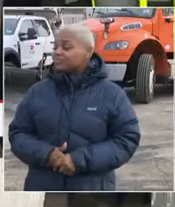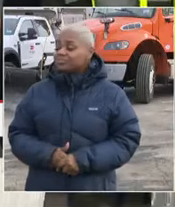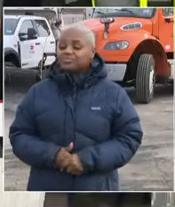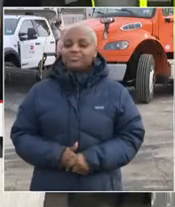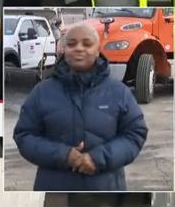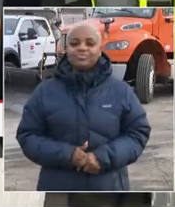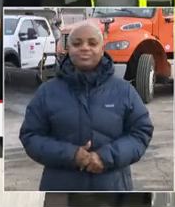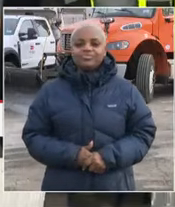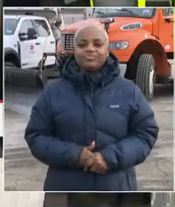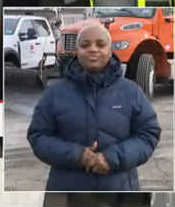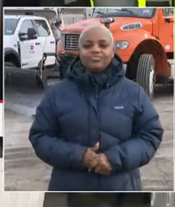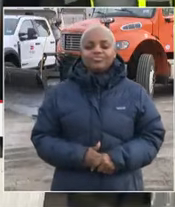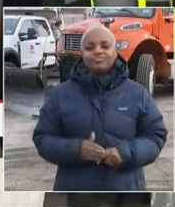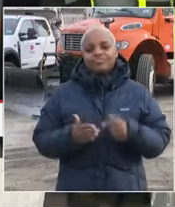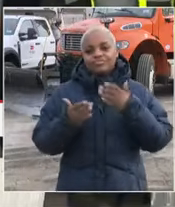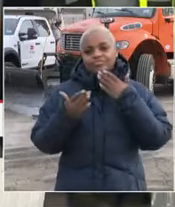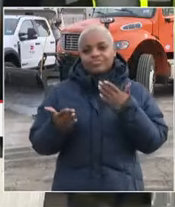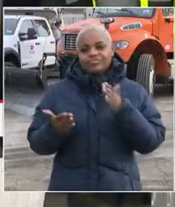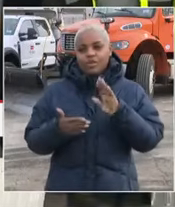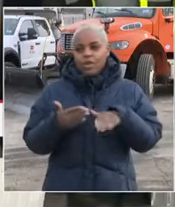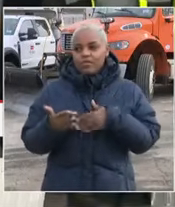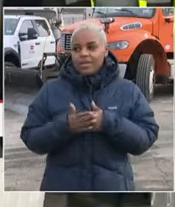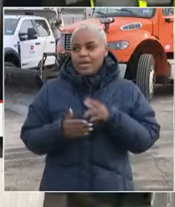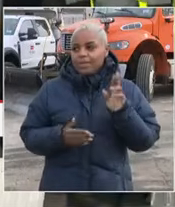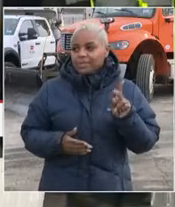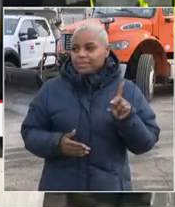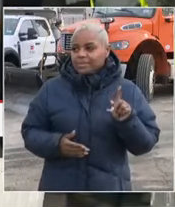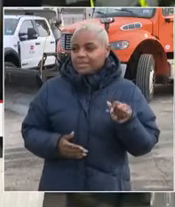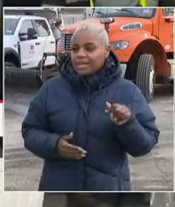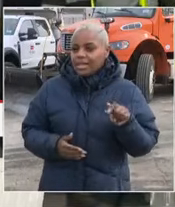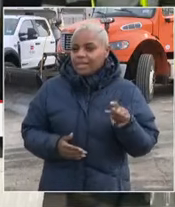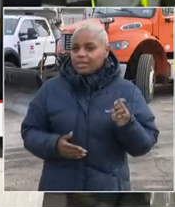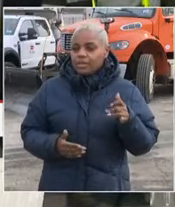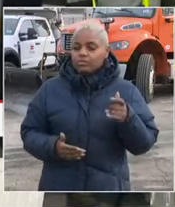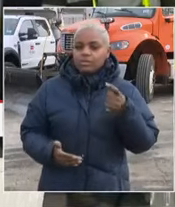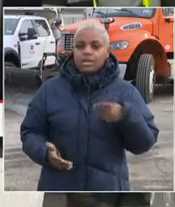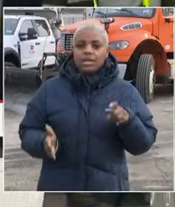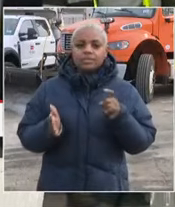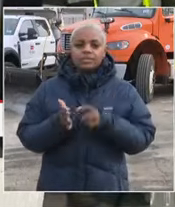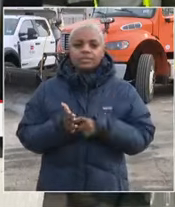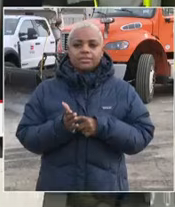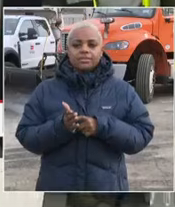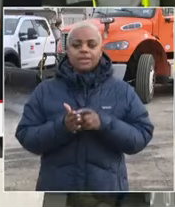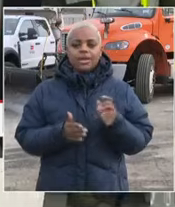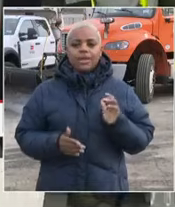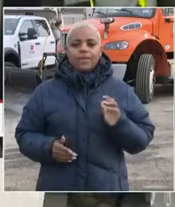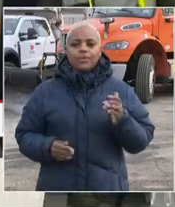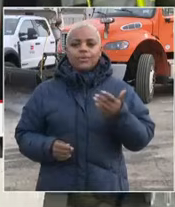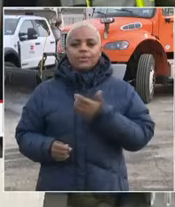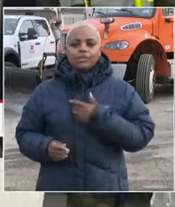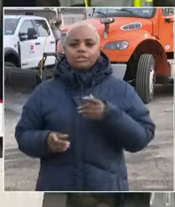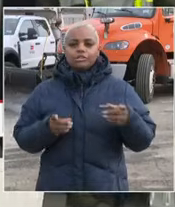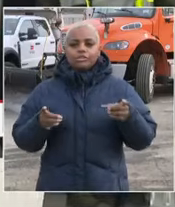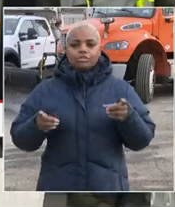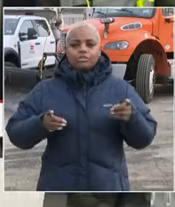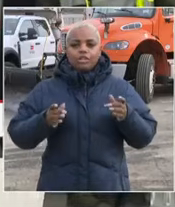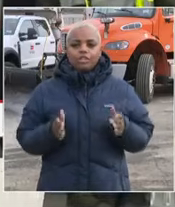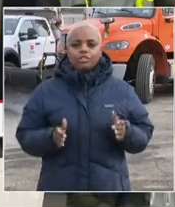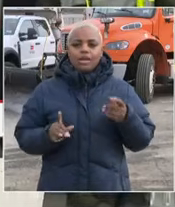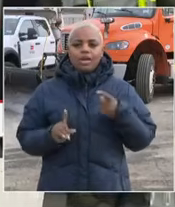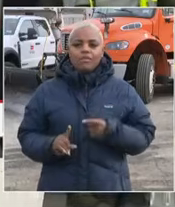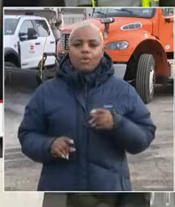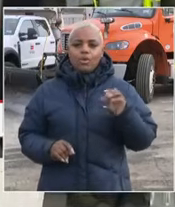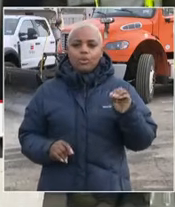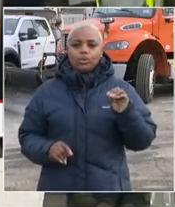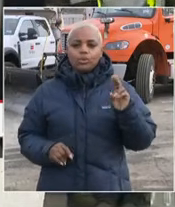Thank you for those updates. I also want to acknowledge Director McGaffin, who leads our OUC, our 911